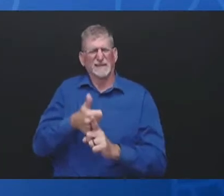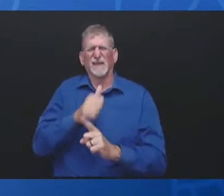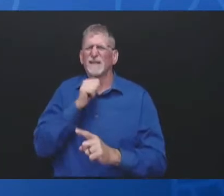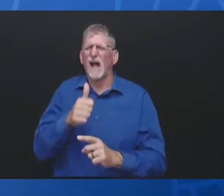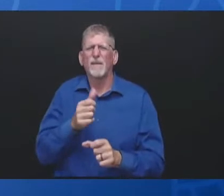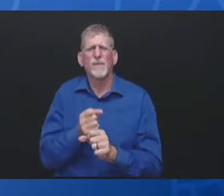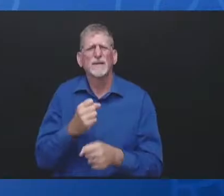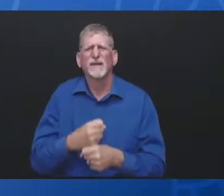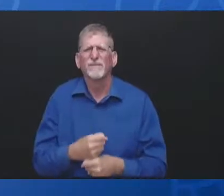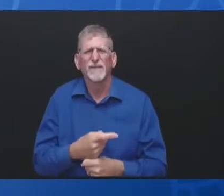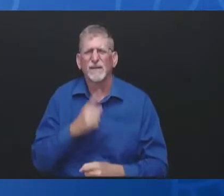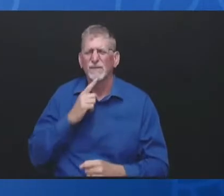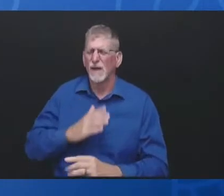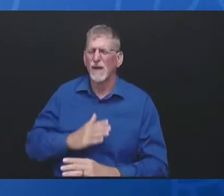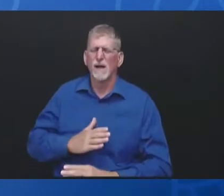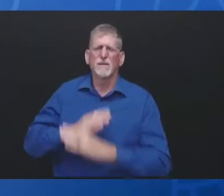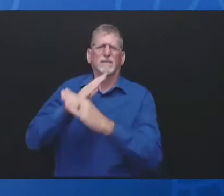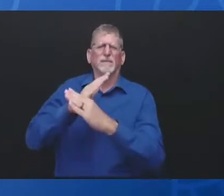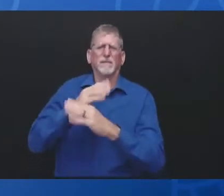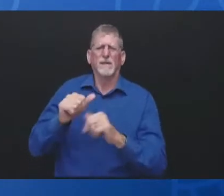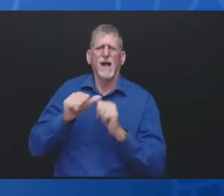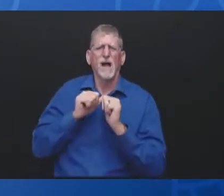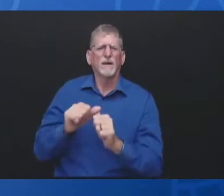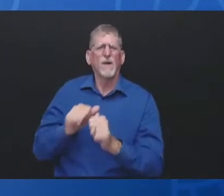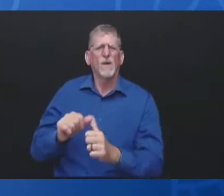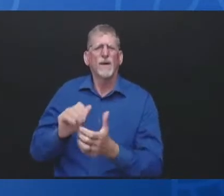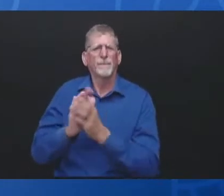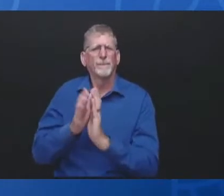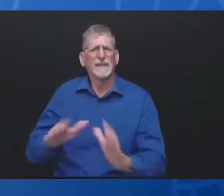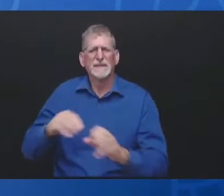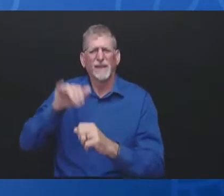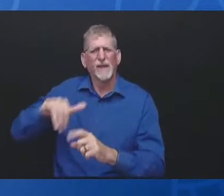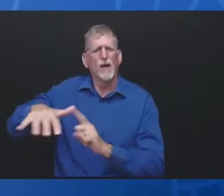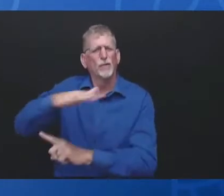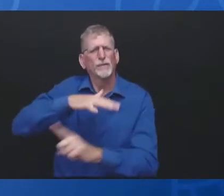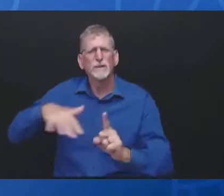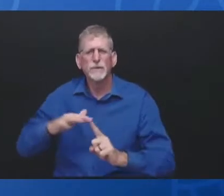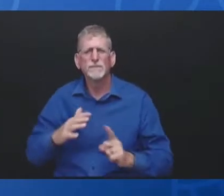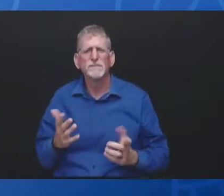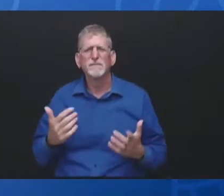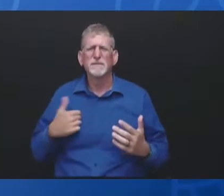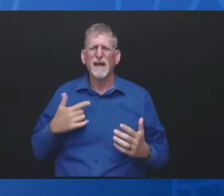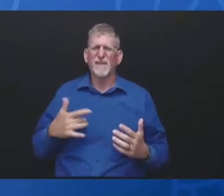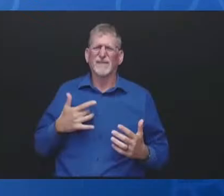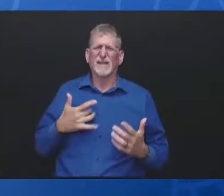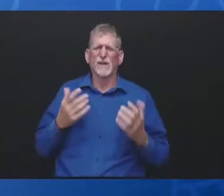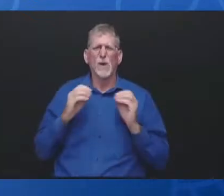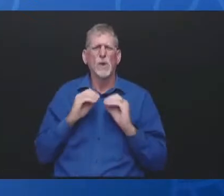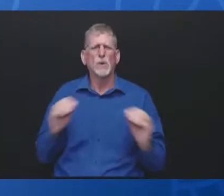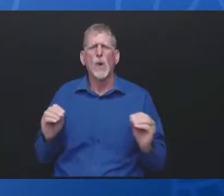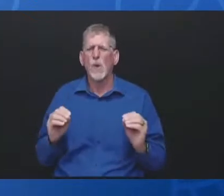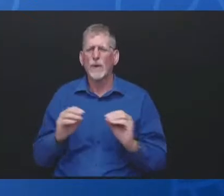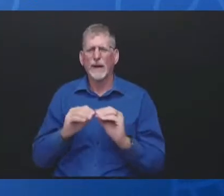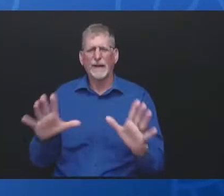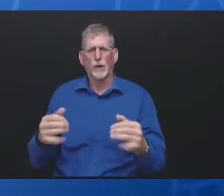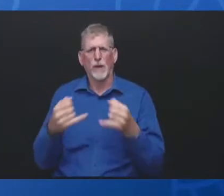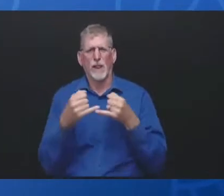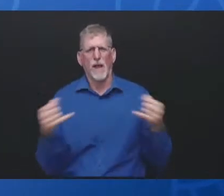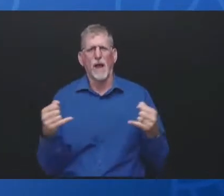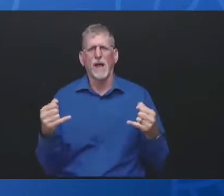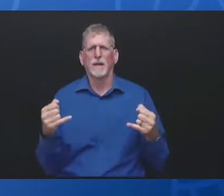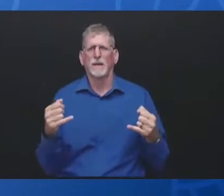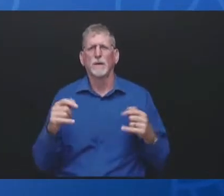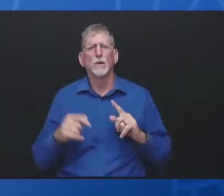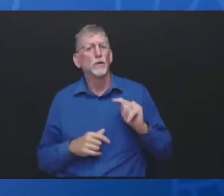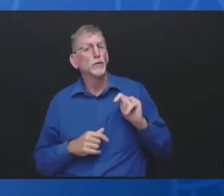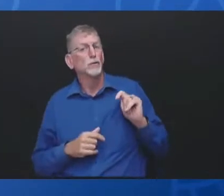region. And I think that there's a clear line that has been drawn by President Trump, which, again,